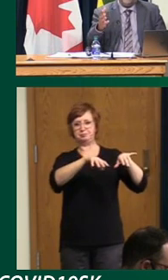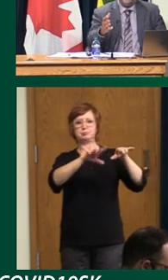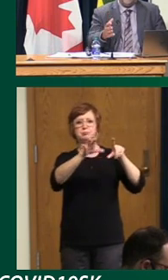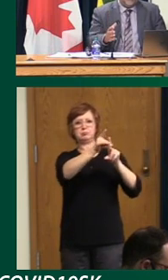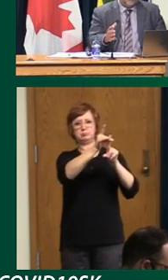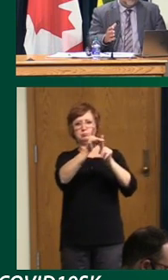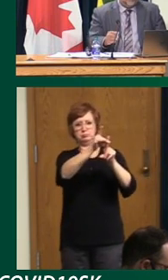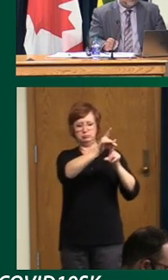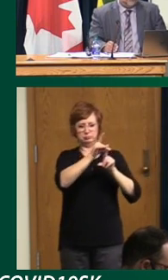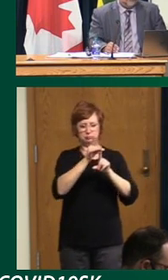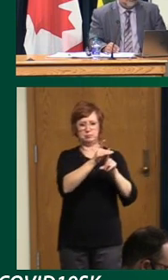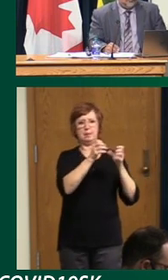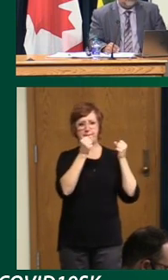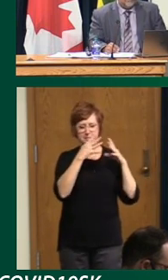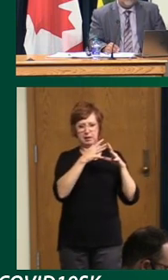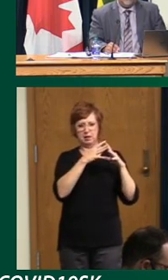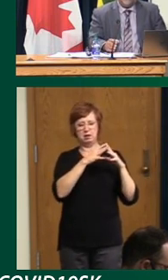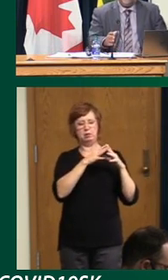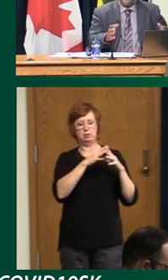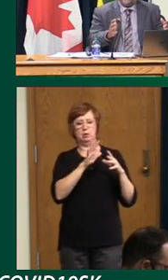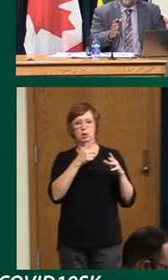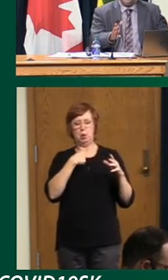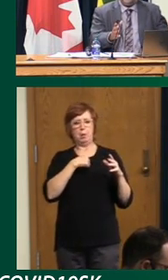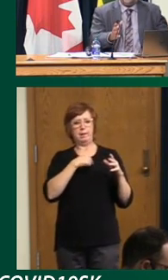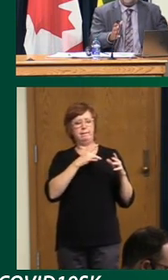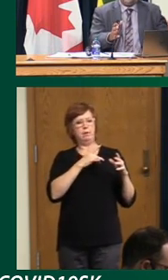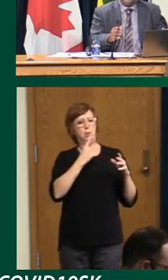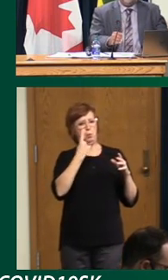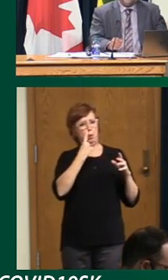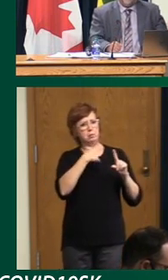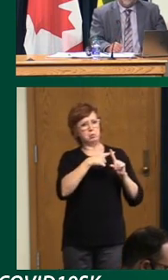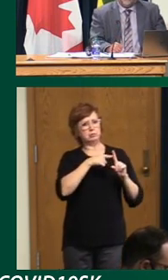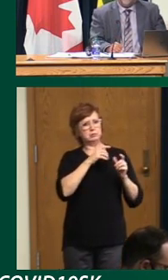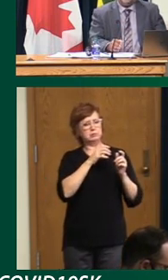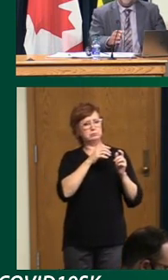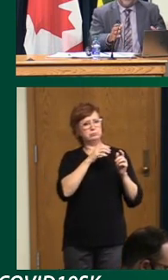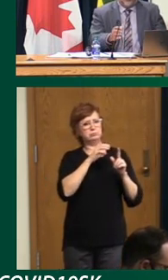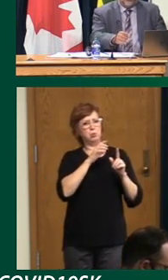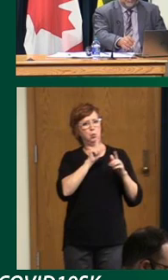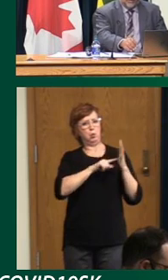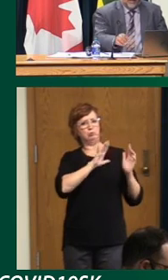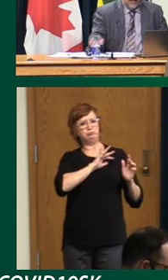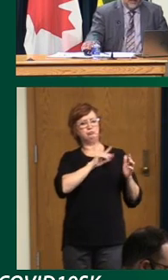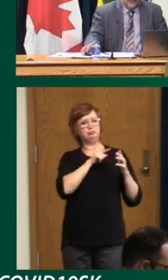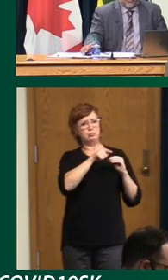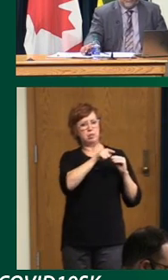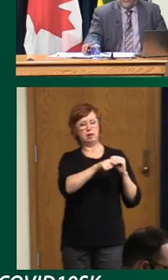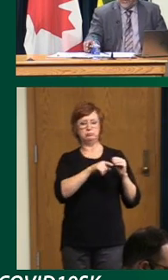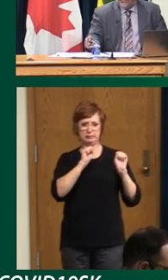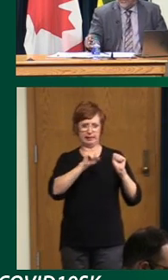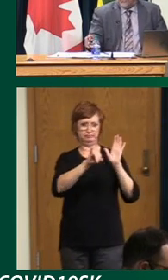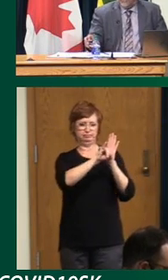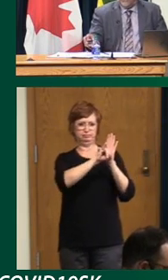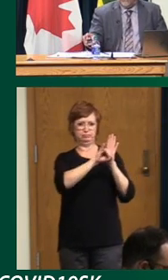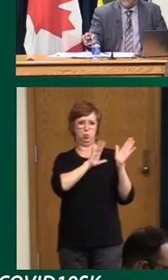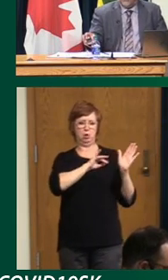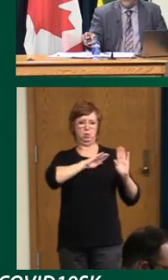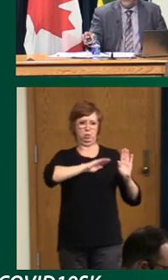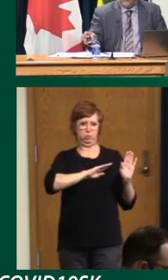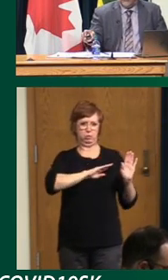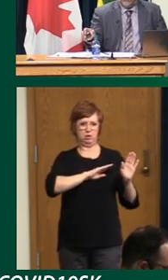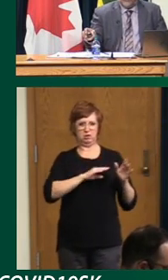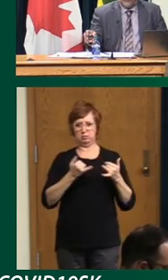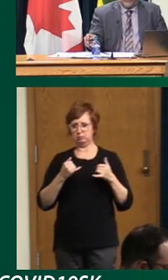100, 200. Now, for most cases, you're out and about, but unless there's an outbreak, you can't reliably say